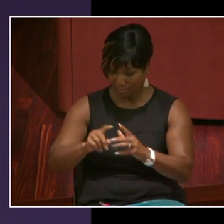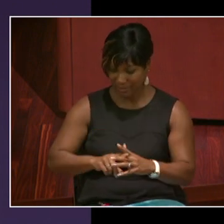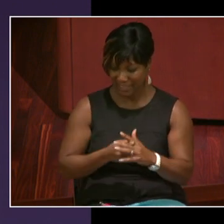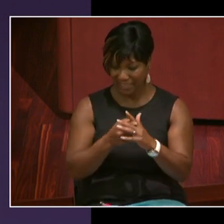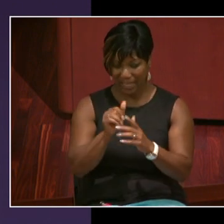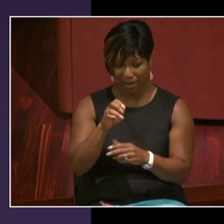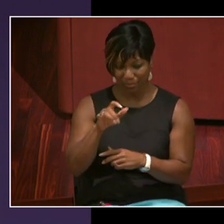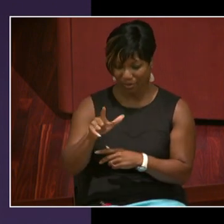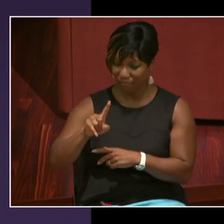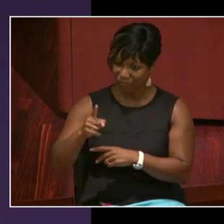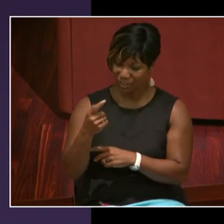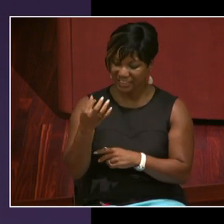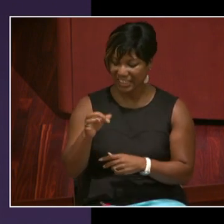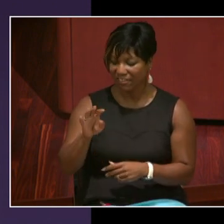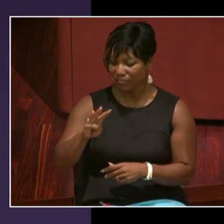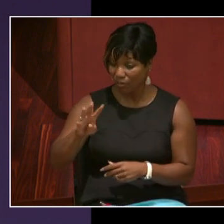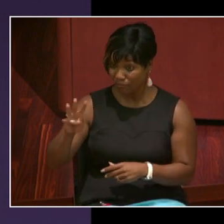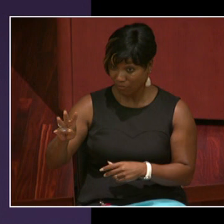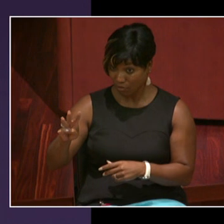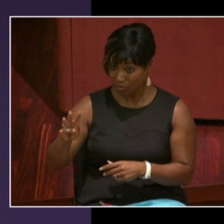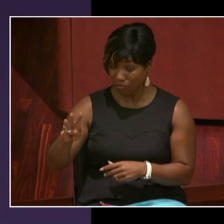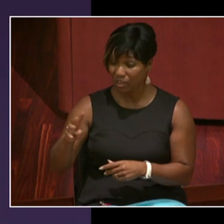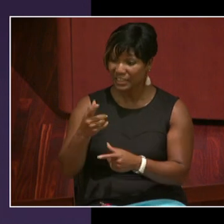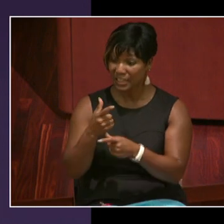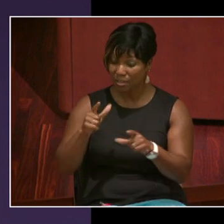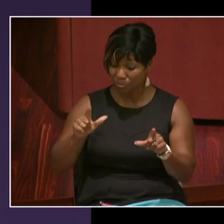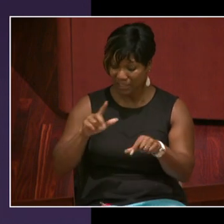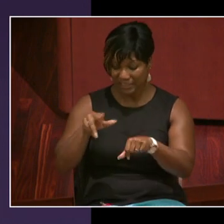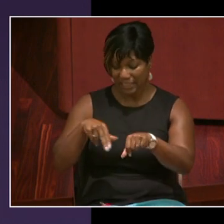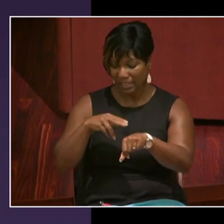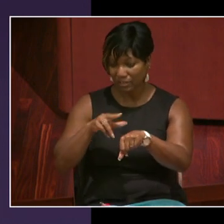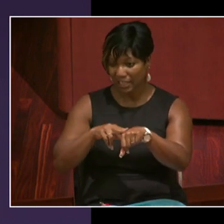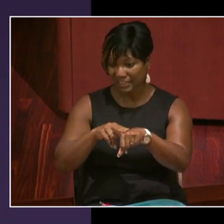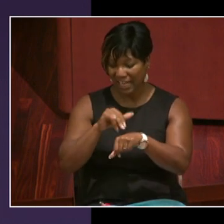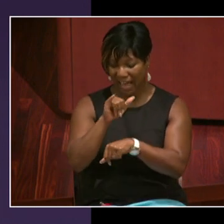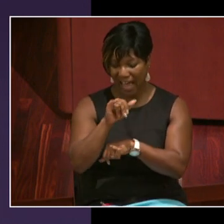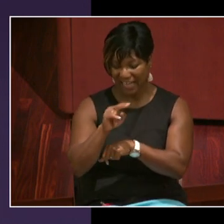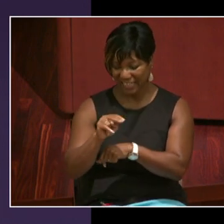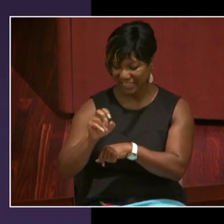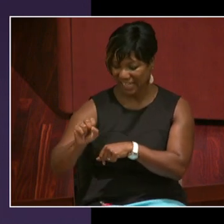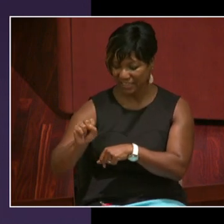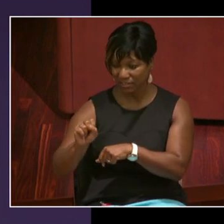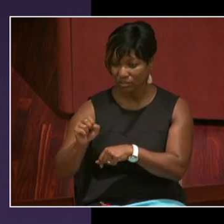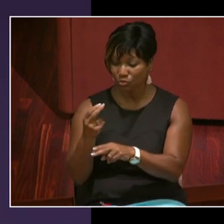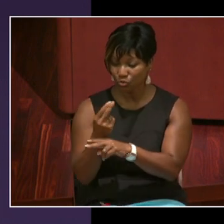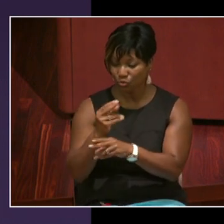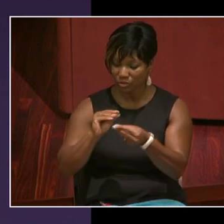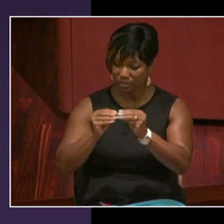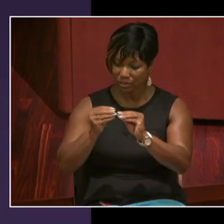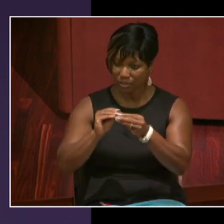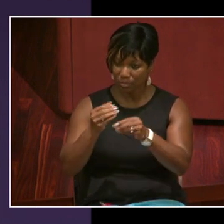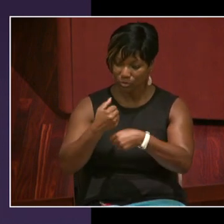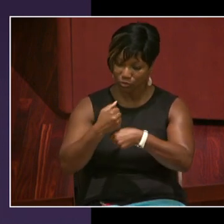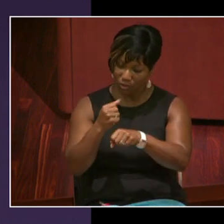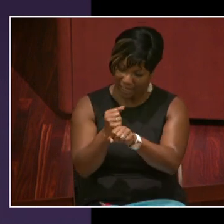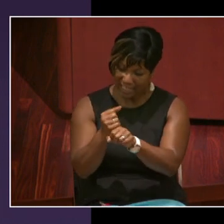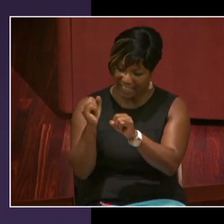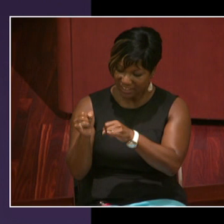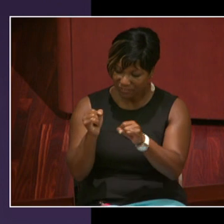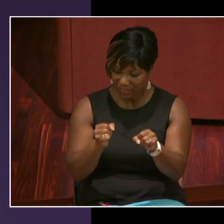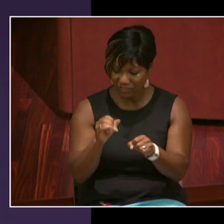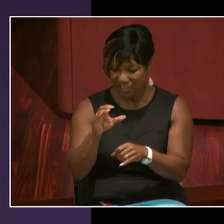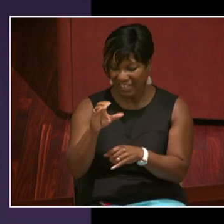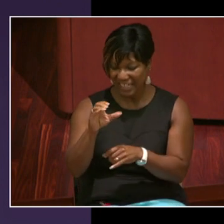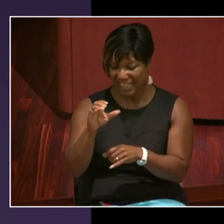1st of 1944, the Immigration and Naturalization Service, INS, began using this number to create individual case files